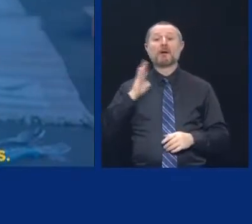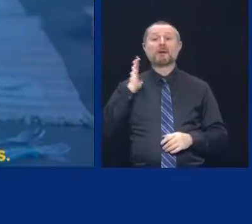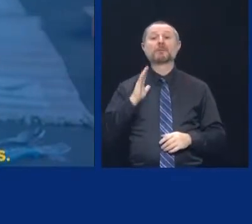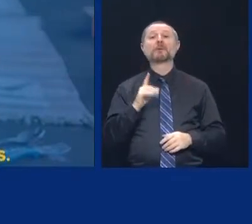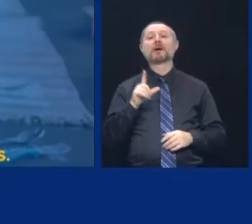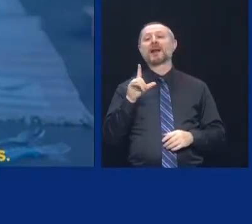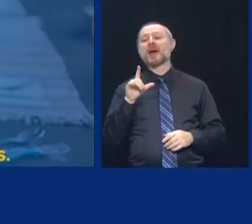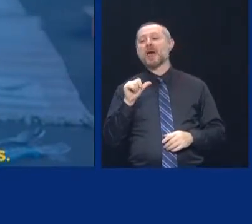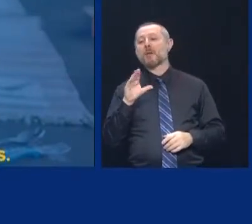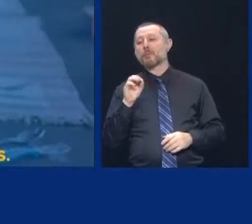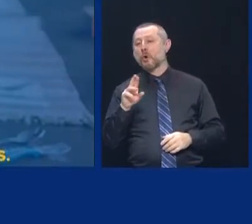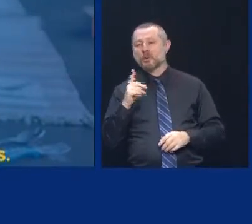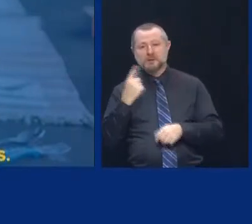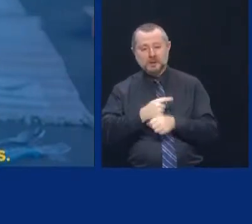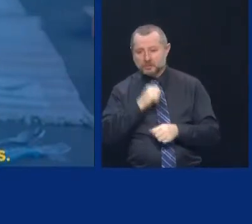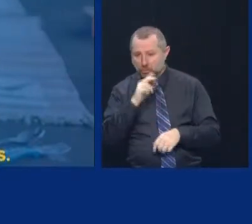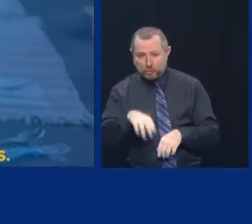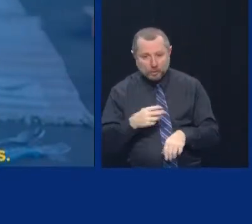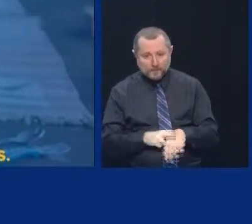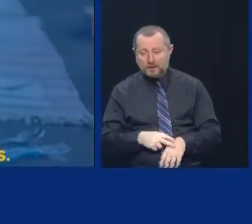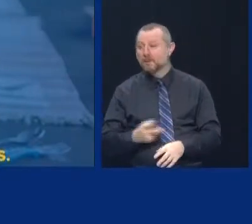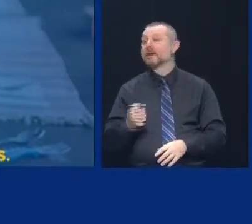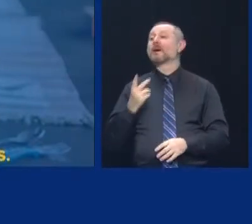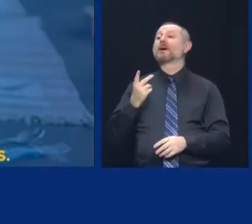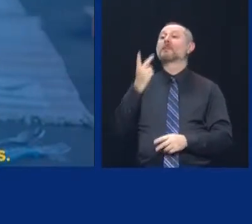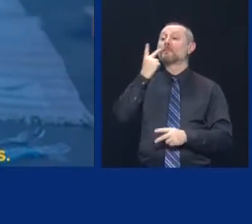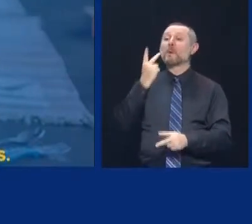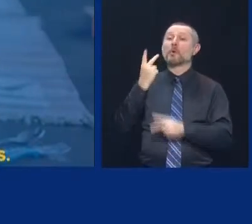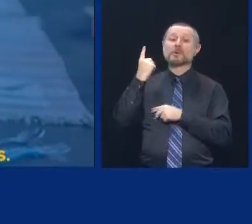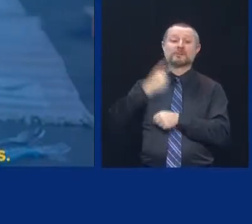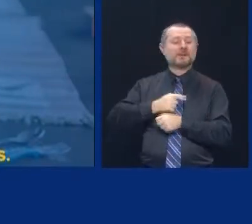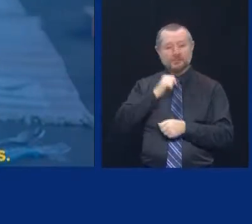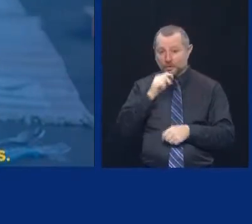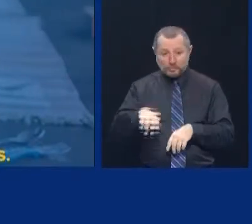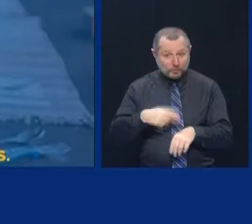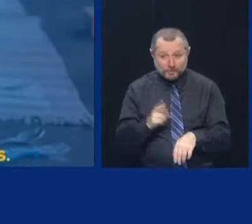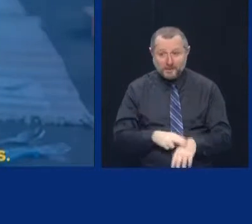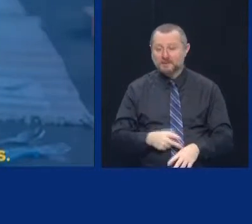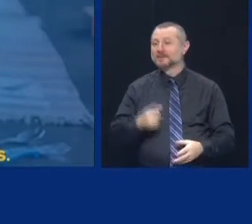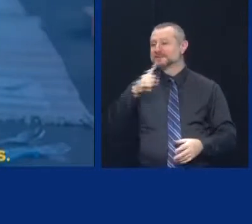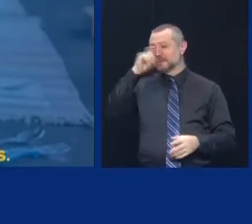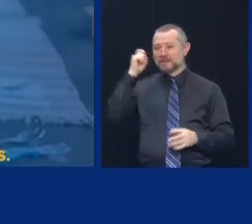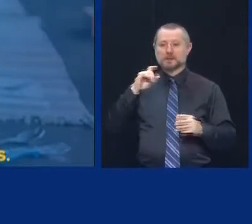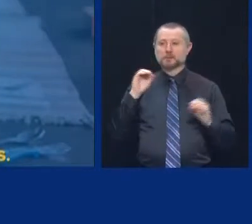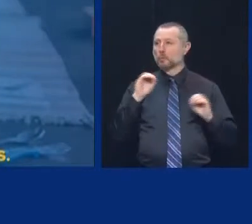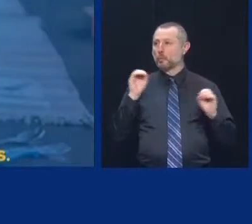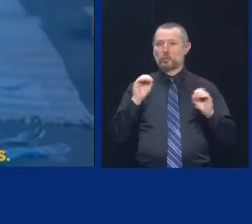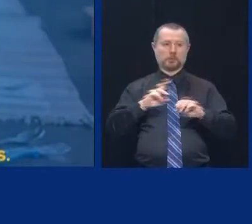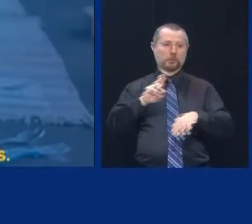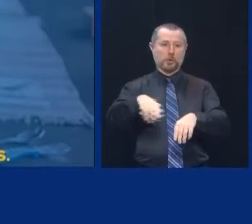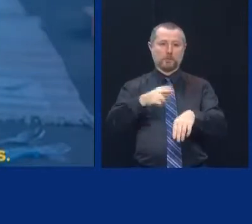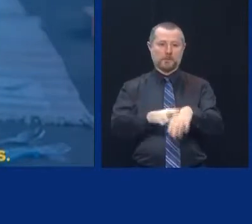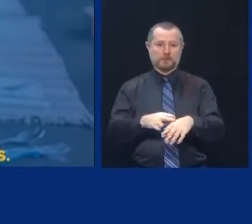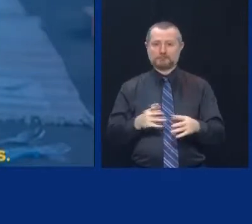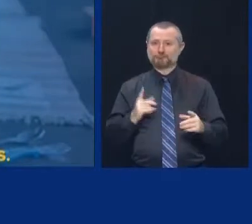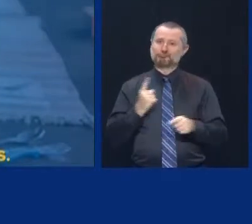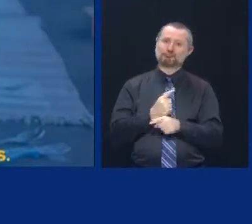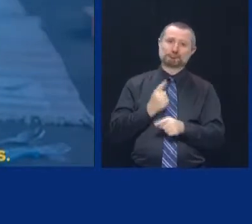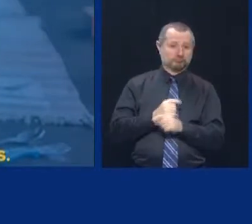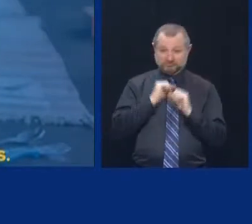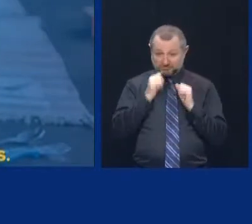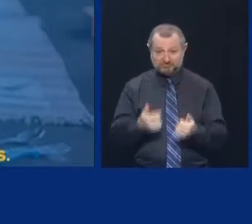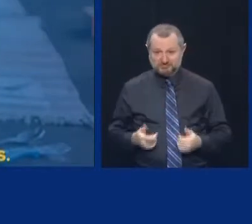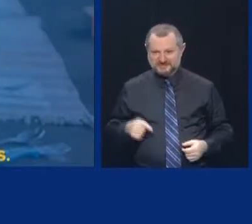a normal Memorial Day. It's not a normal summer. It's not a normal anything. This is not a normal